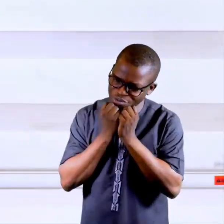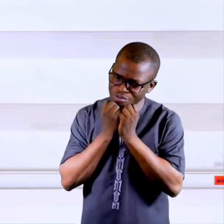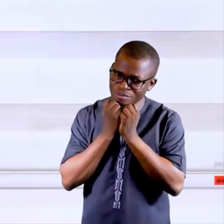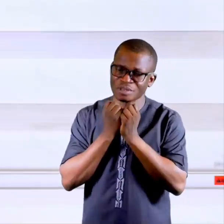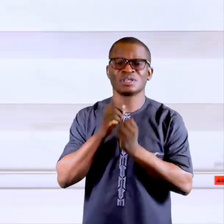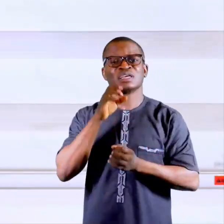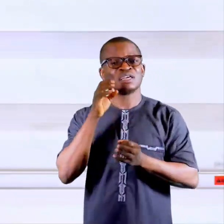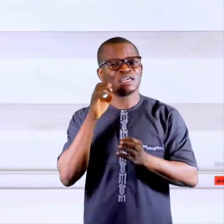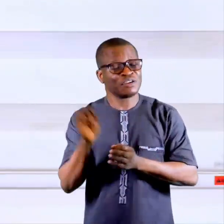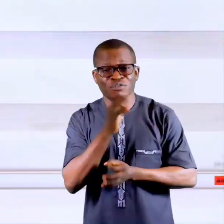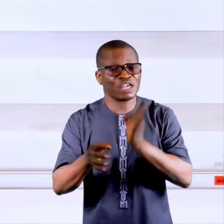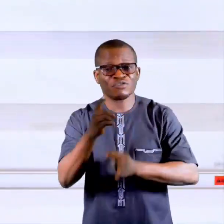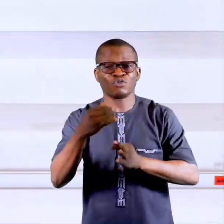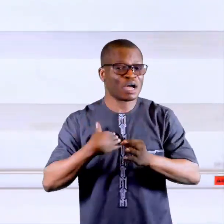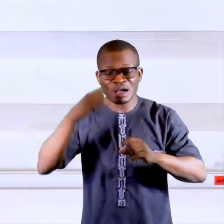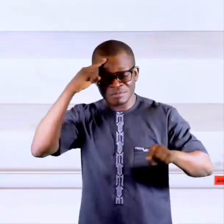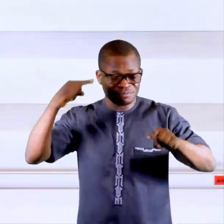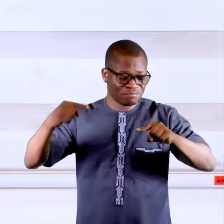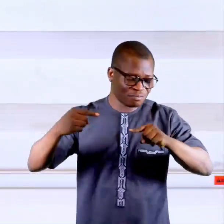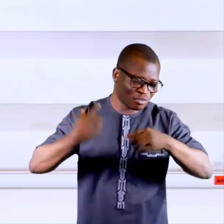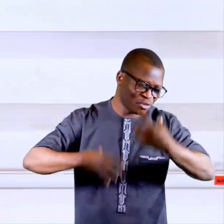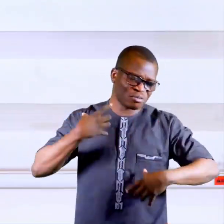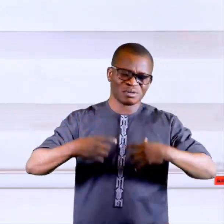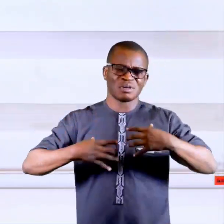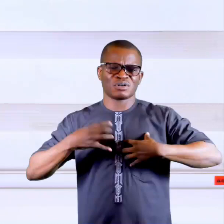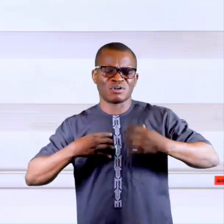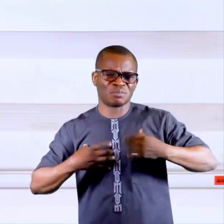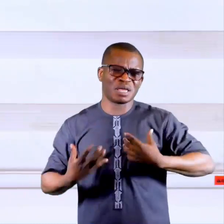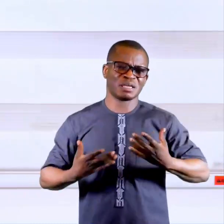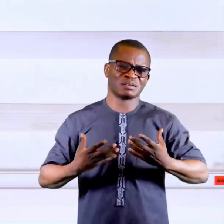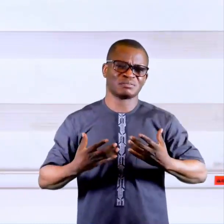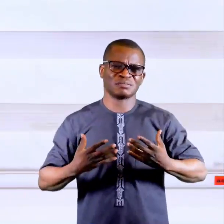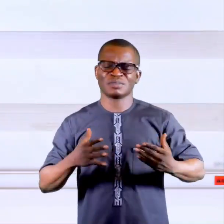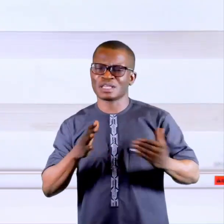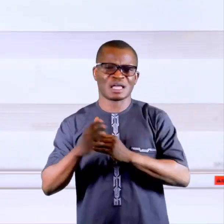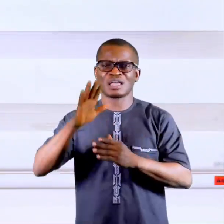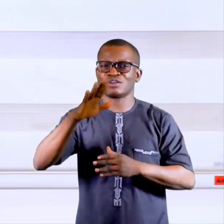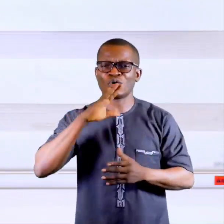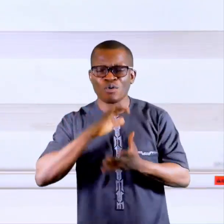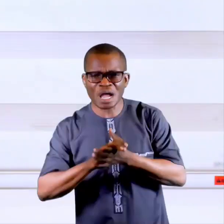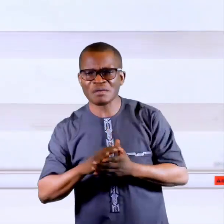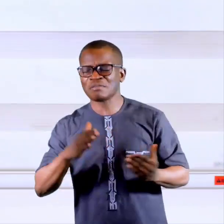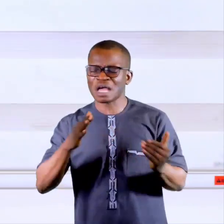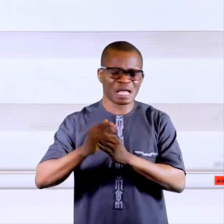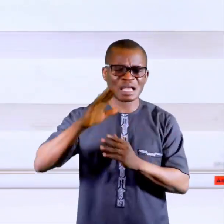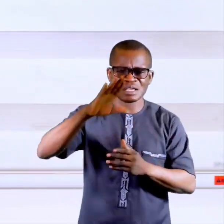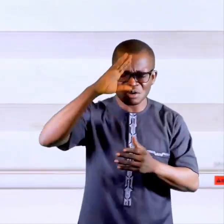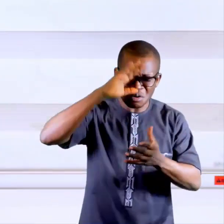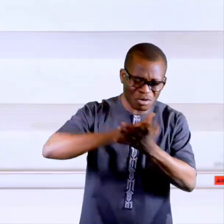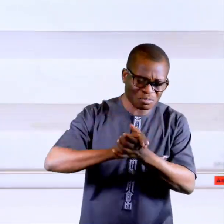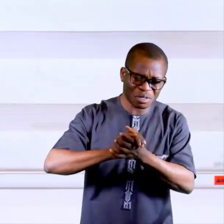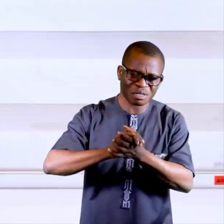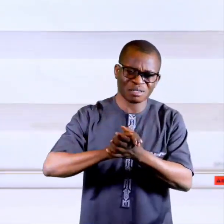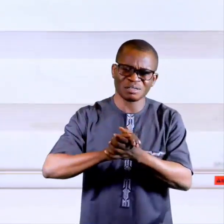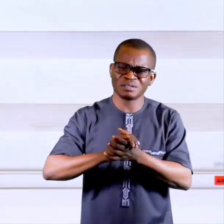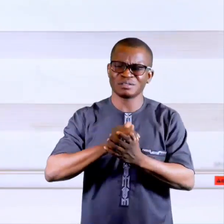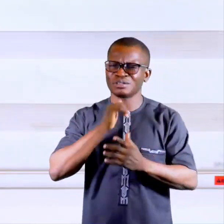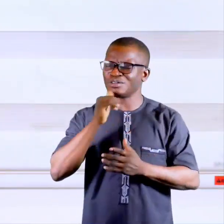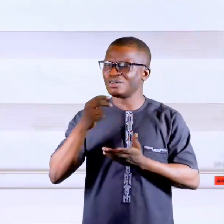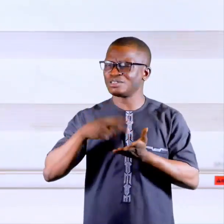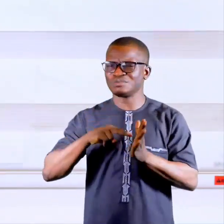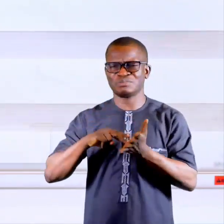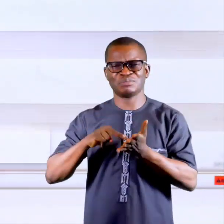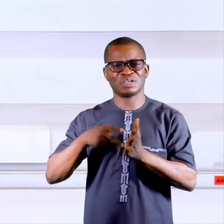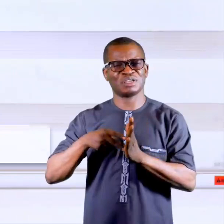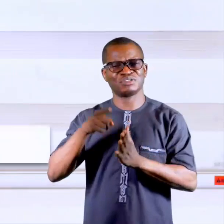a disagreement, or you have disagreement with your wife or your husband, you do not need to descend